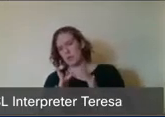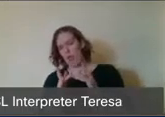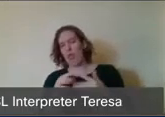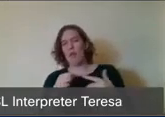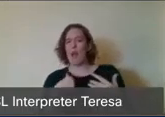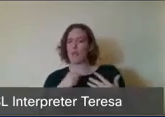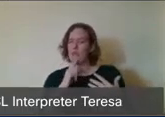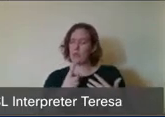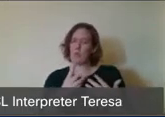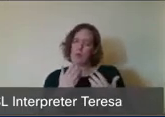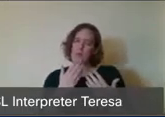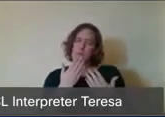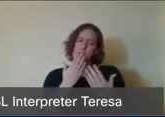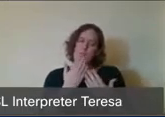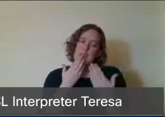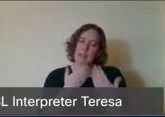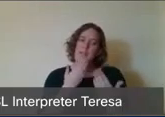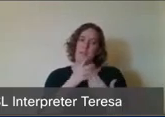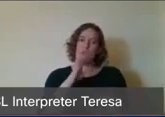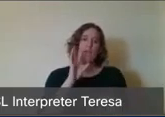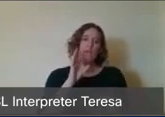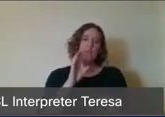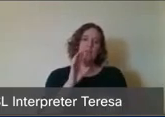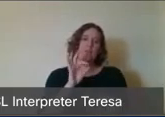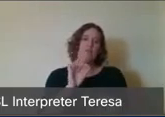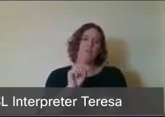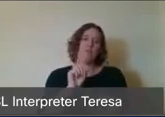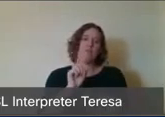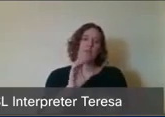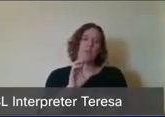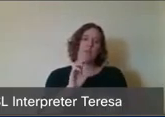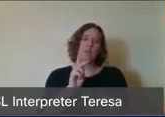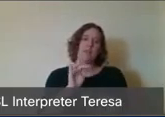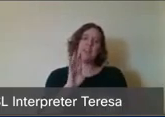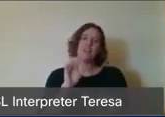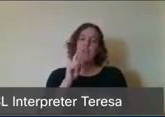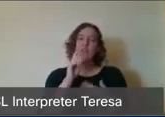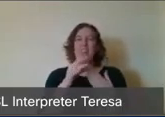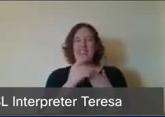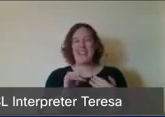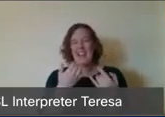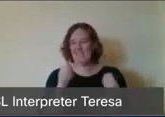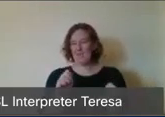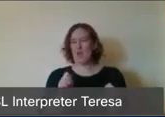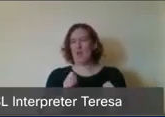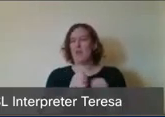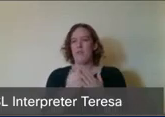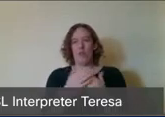give a really special thanks to Fakisha for really leading that effort, despite how challenging it